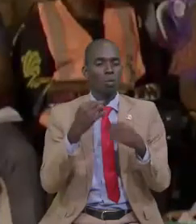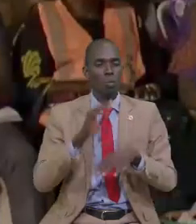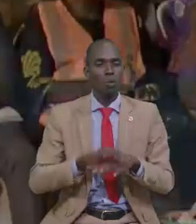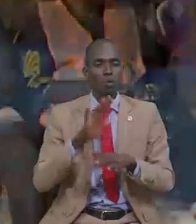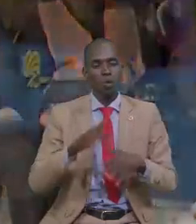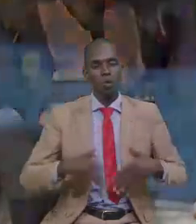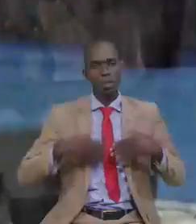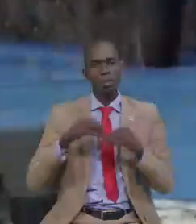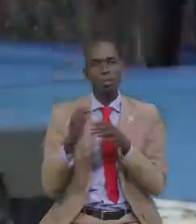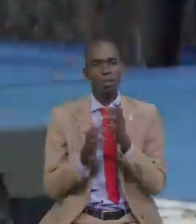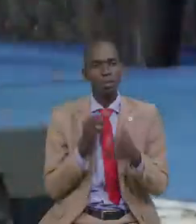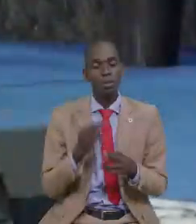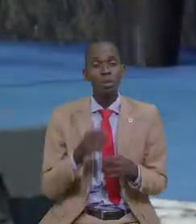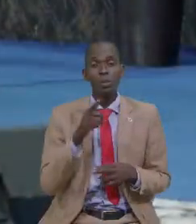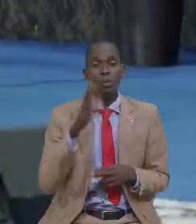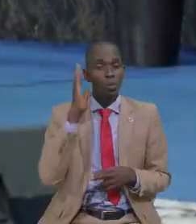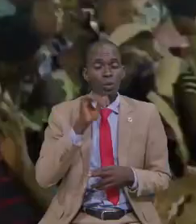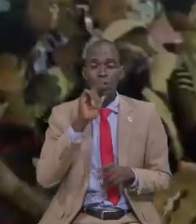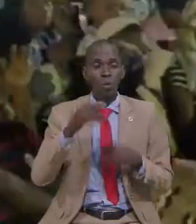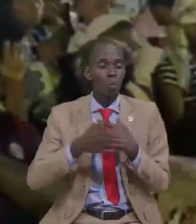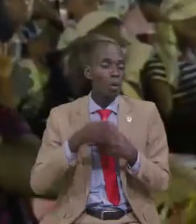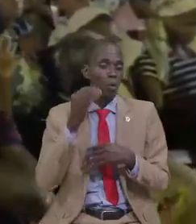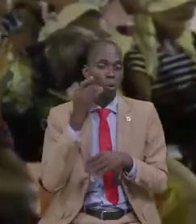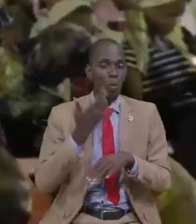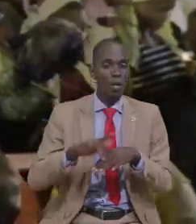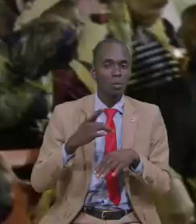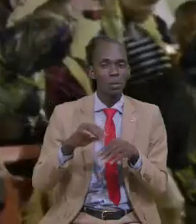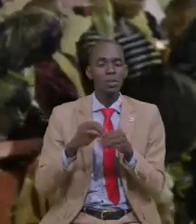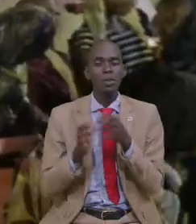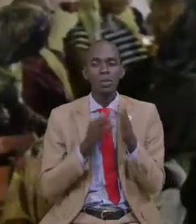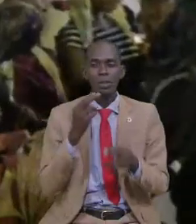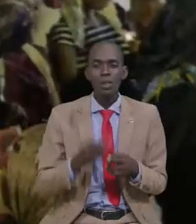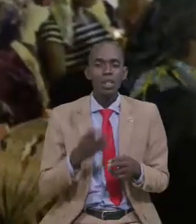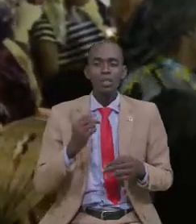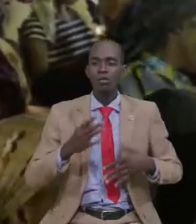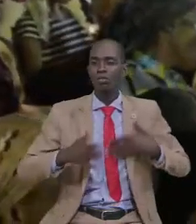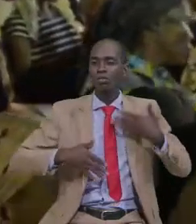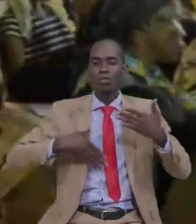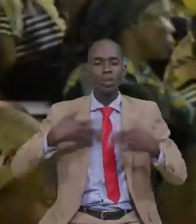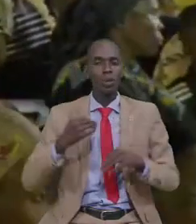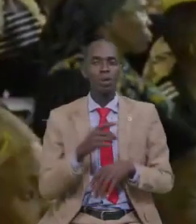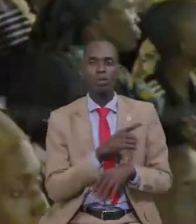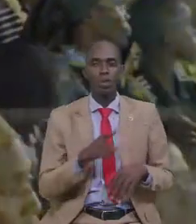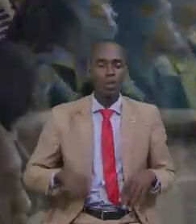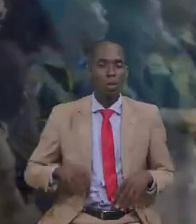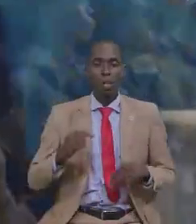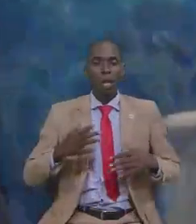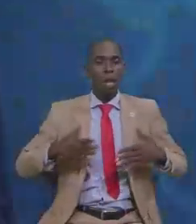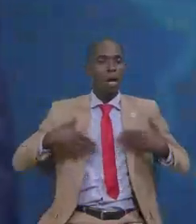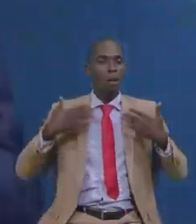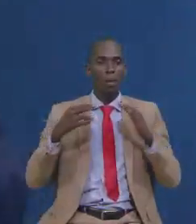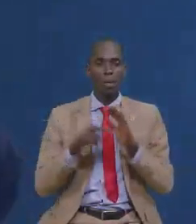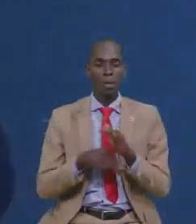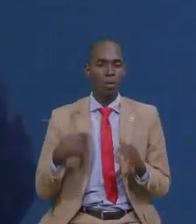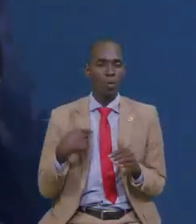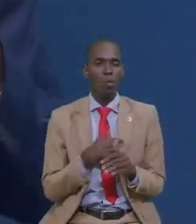back home empty-handed tonight. The joy of the Lord and the happiness we have in Christ